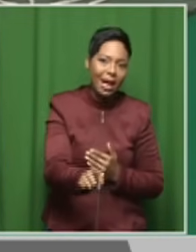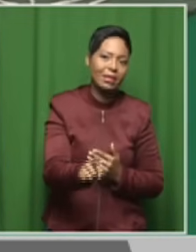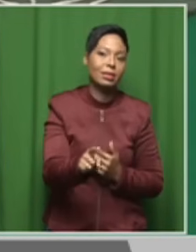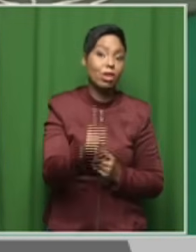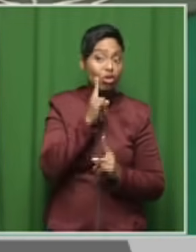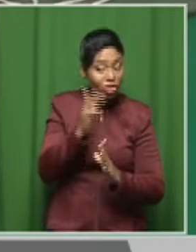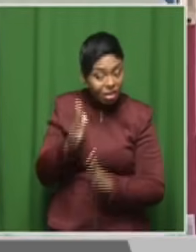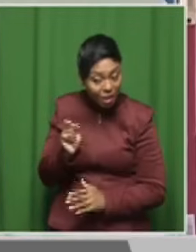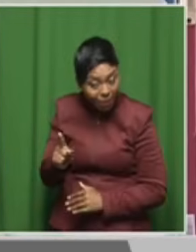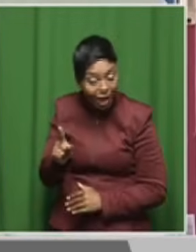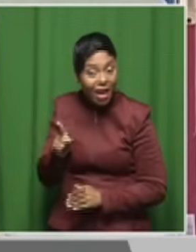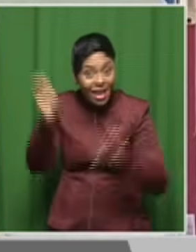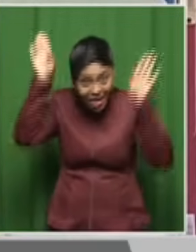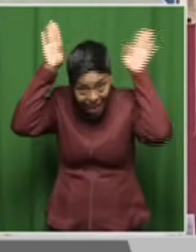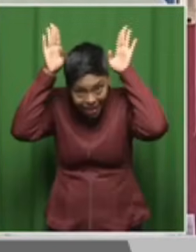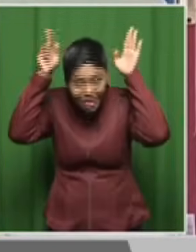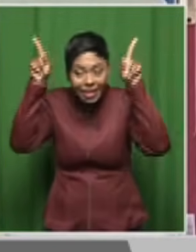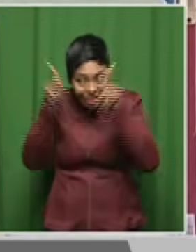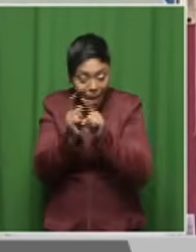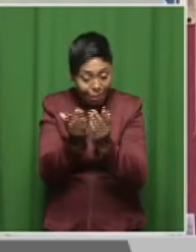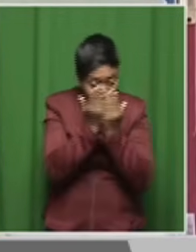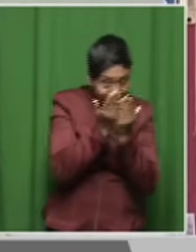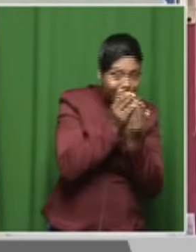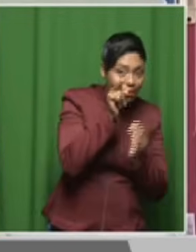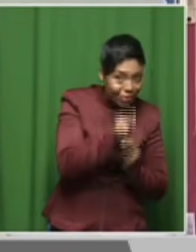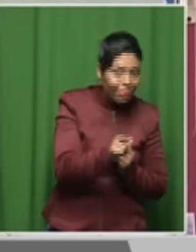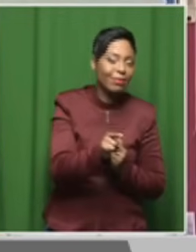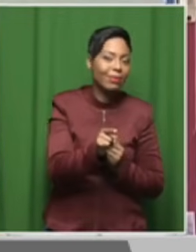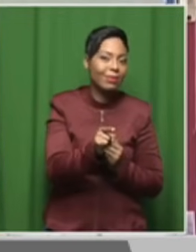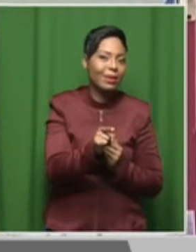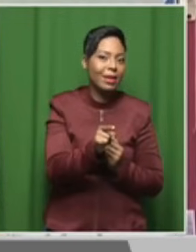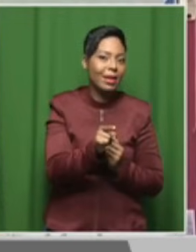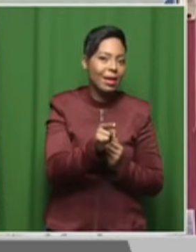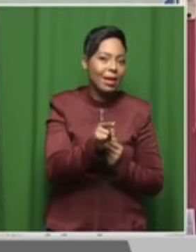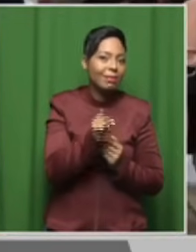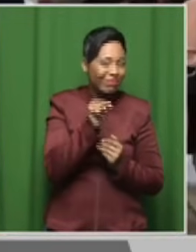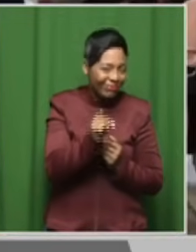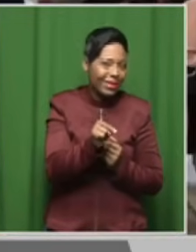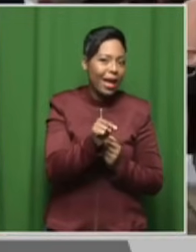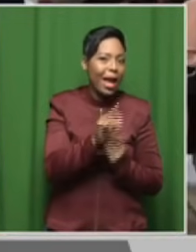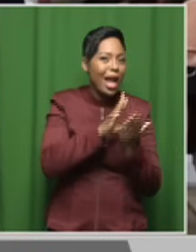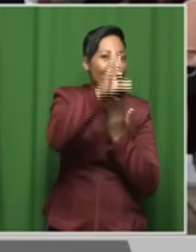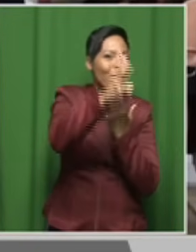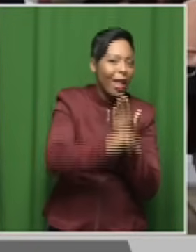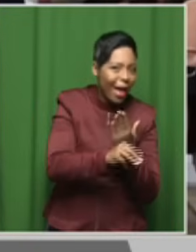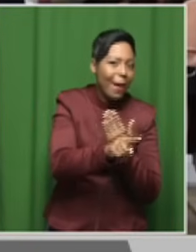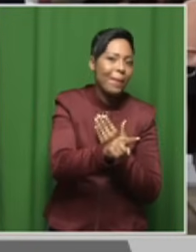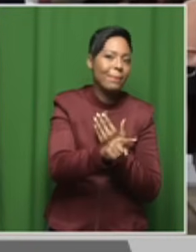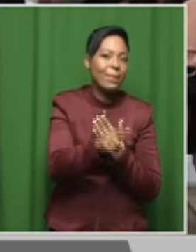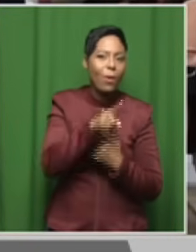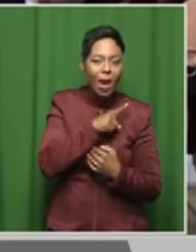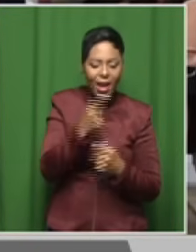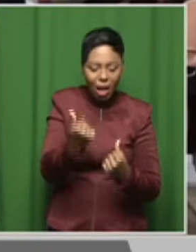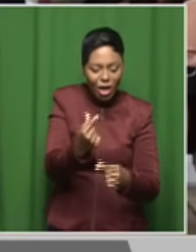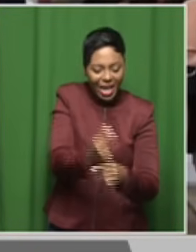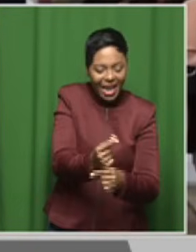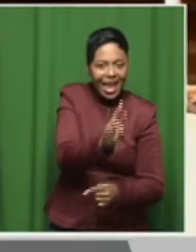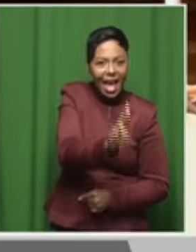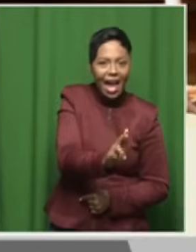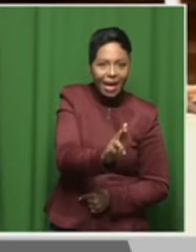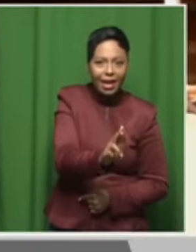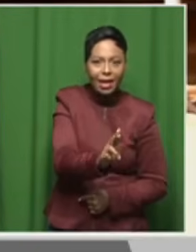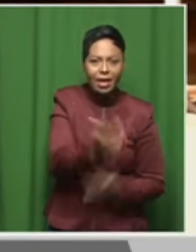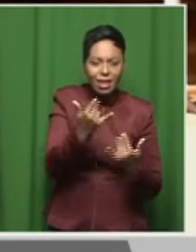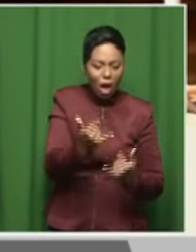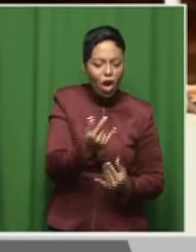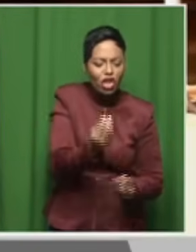see huge challenges, but also opportunities in the new rating for grade R. It's now compulsory for children to